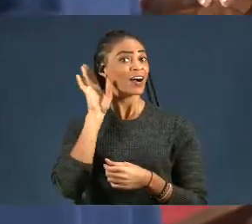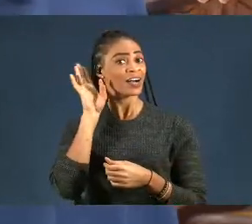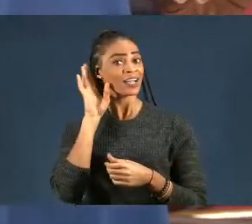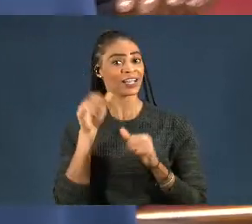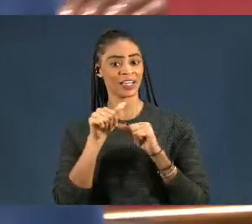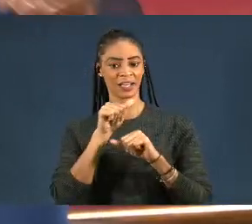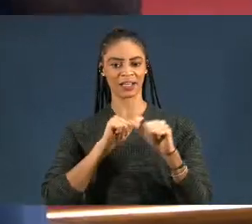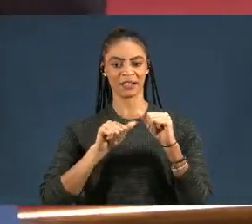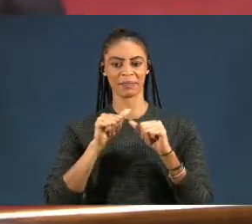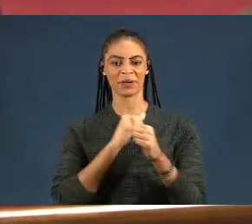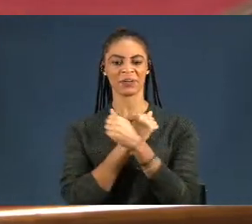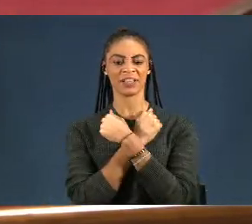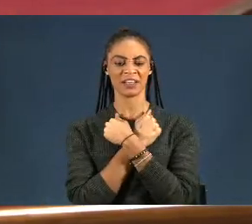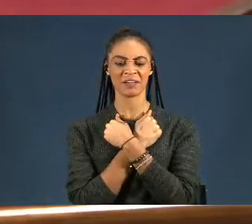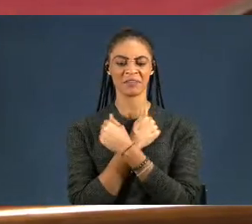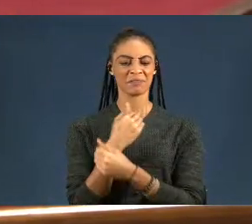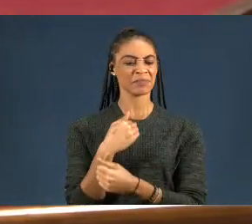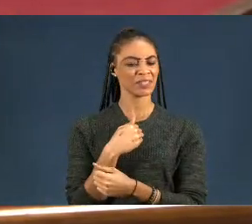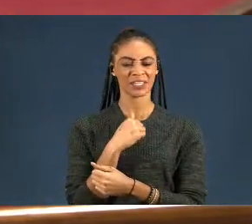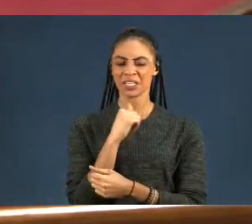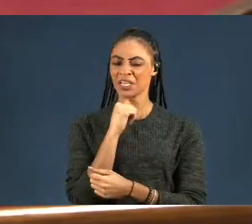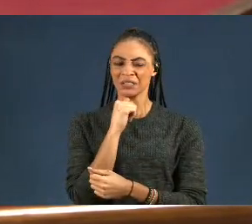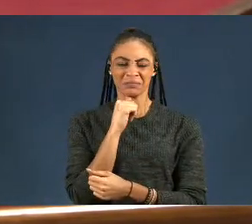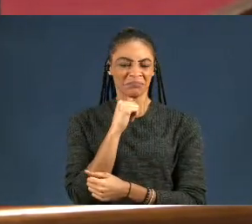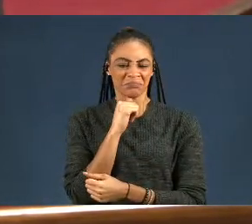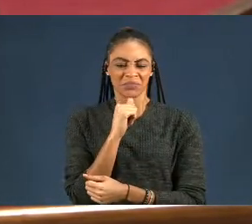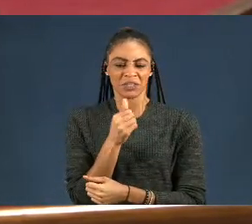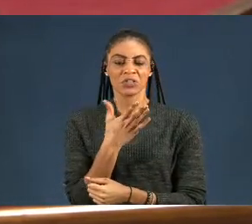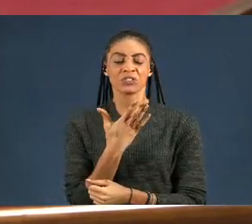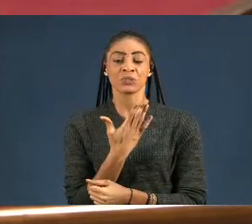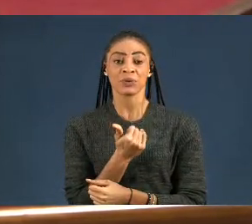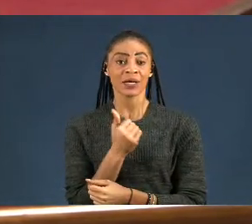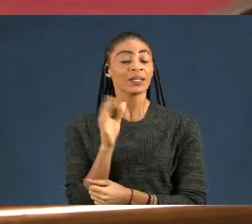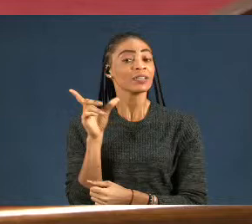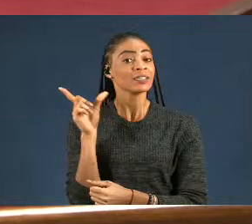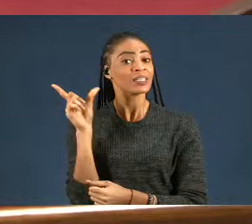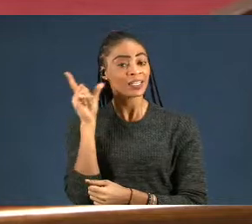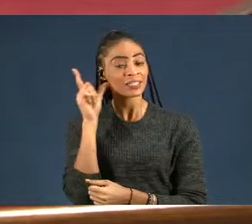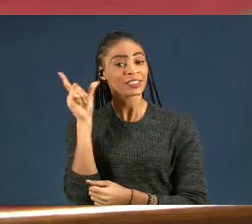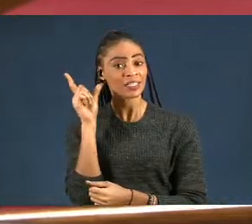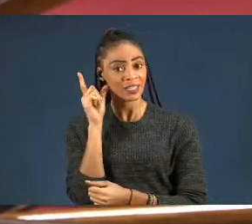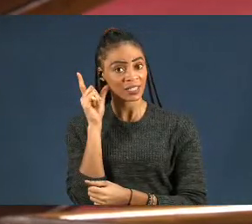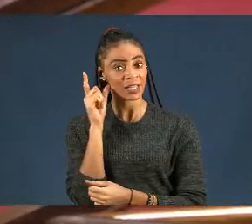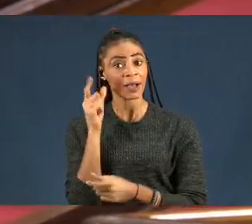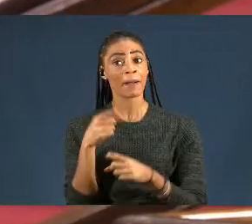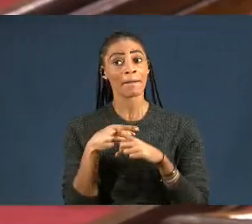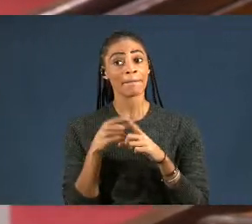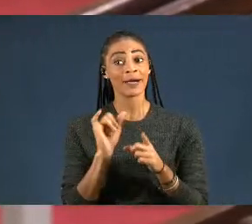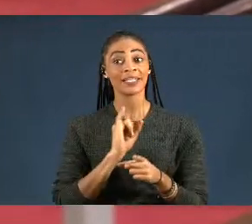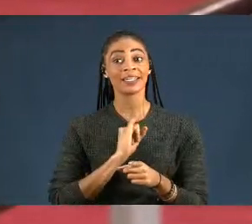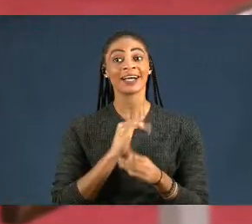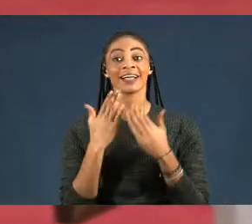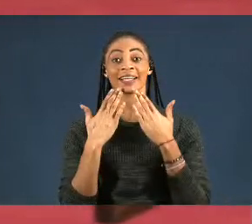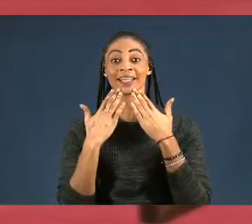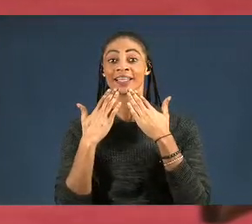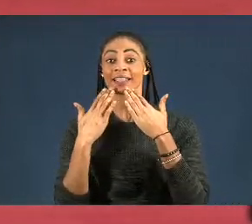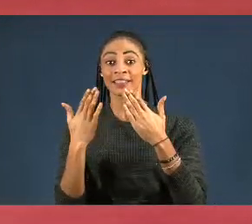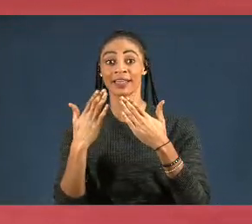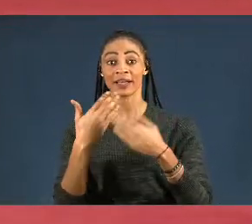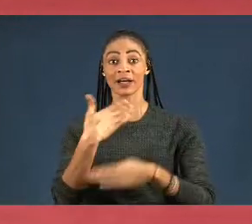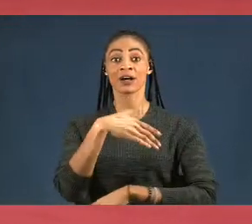leave. I want to leave. I don't want to listen to them sometimes. But I want to thank God for this book